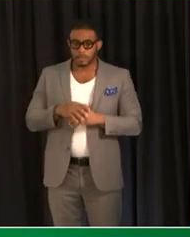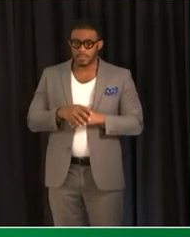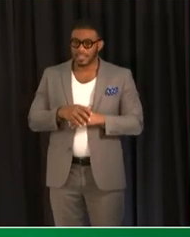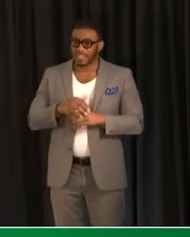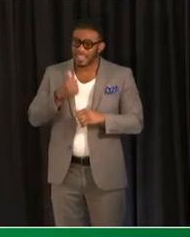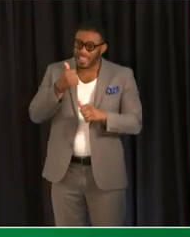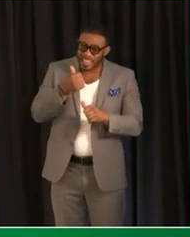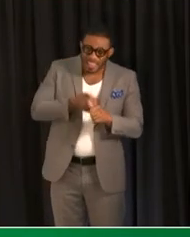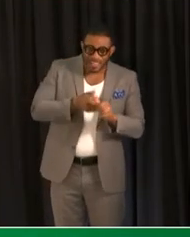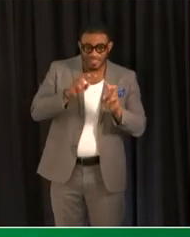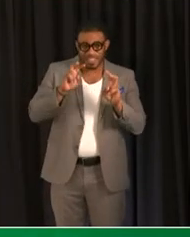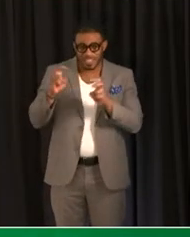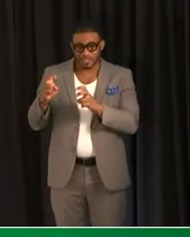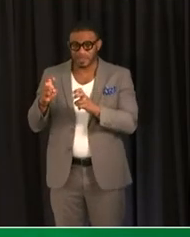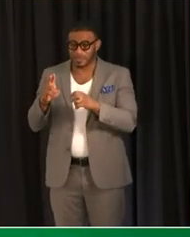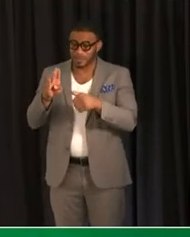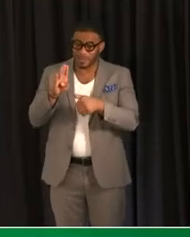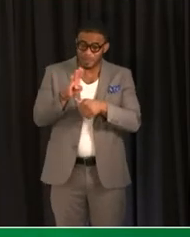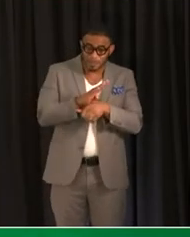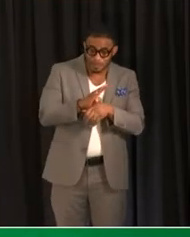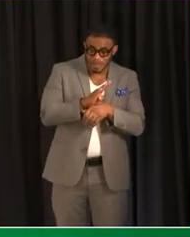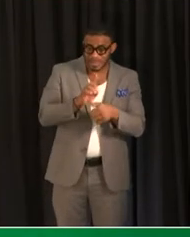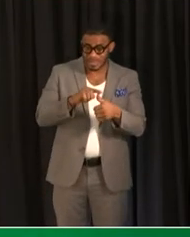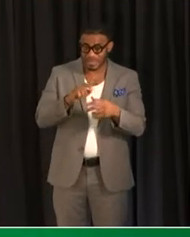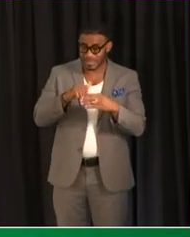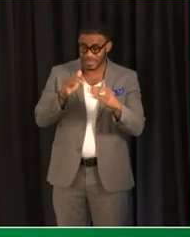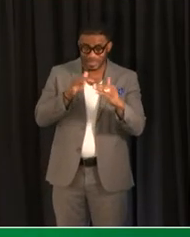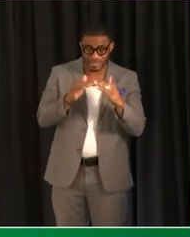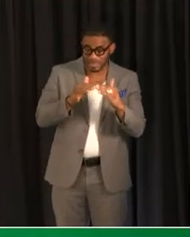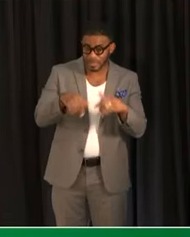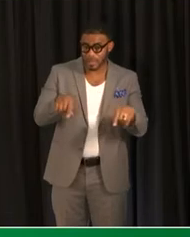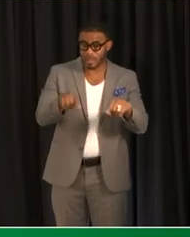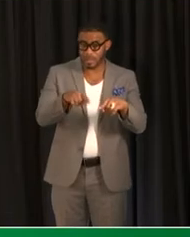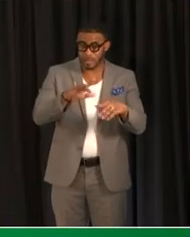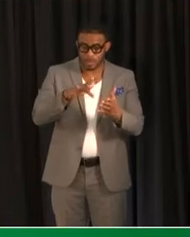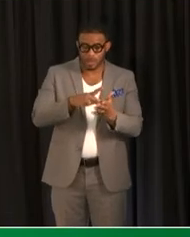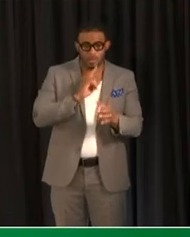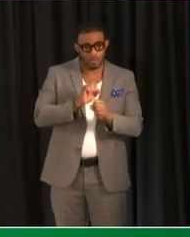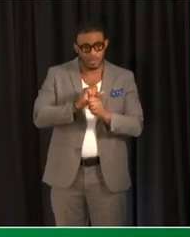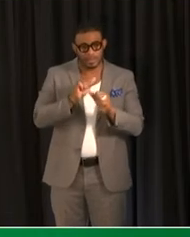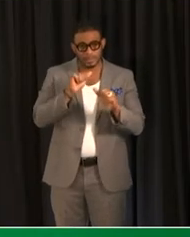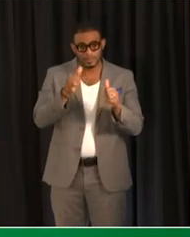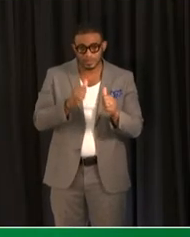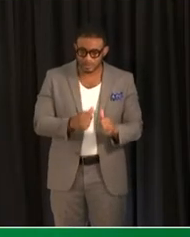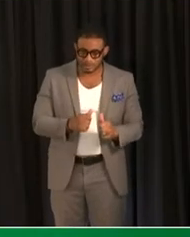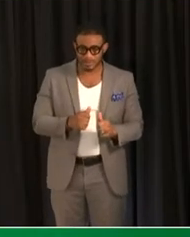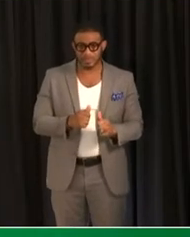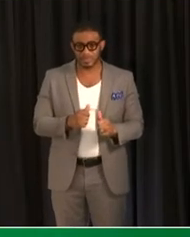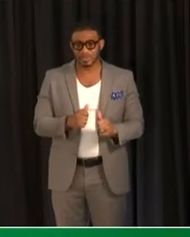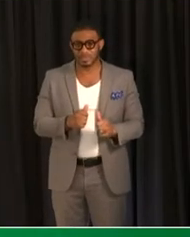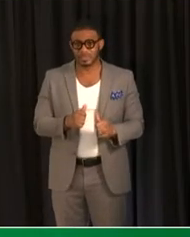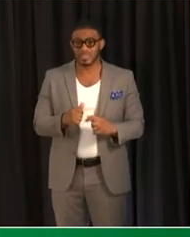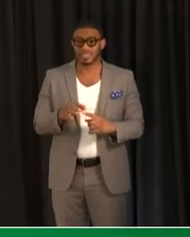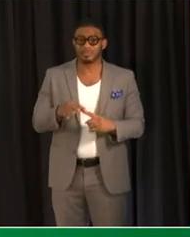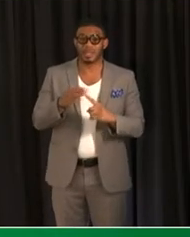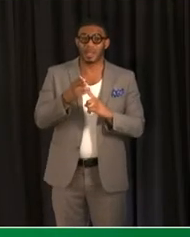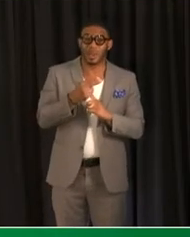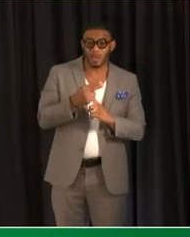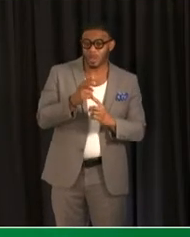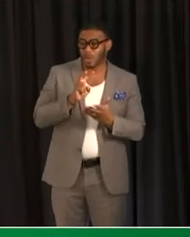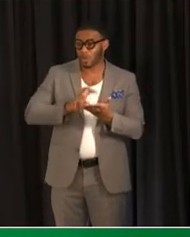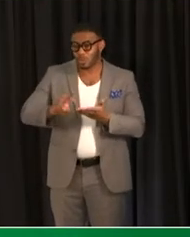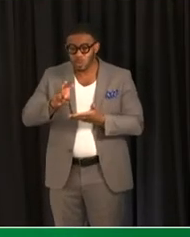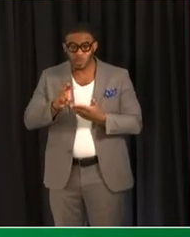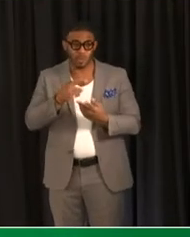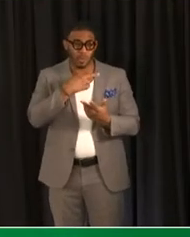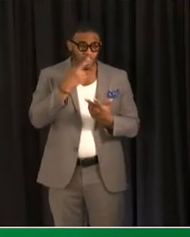touched really every issue. Businesses in the downtown core have really suffered, especially our hotels,